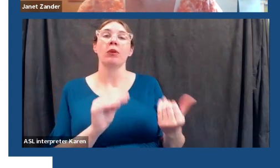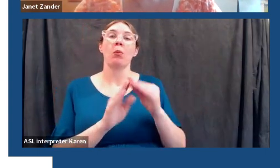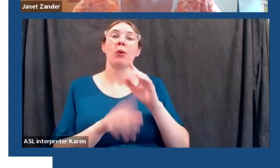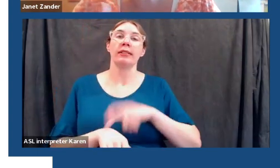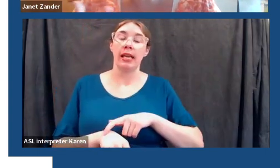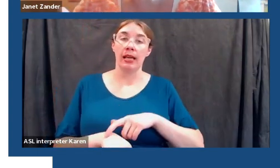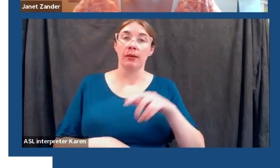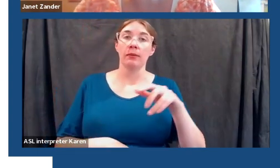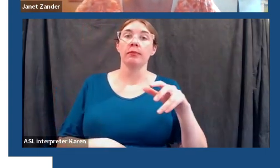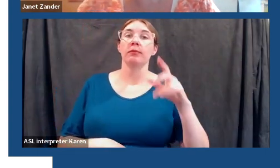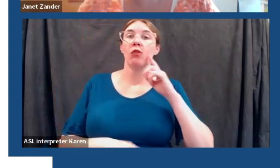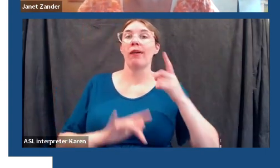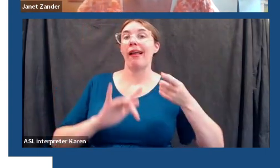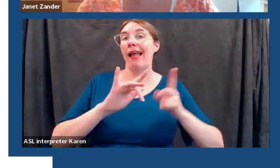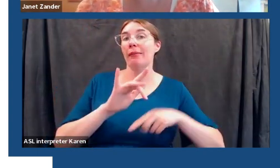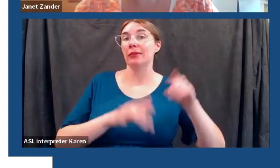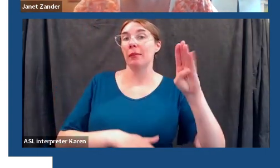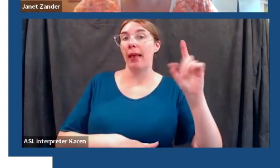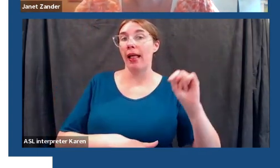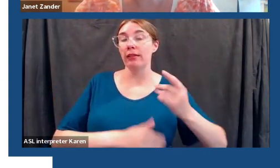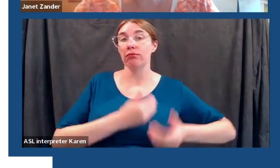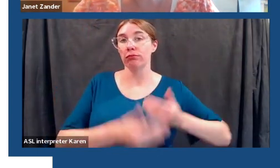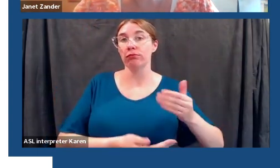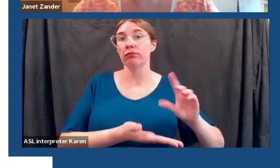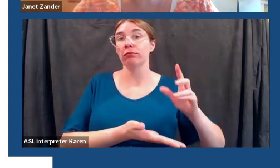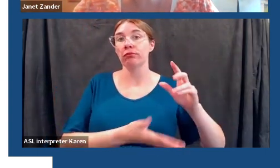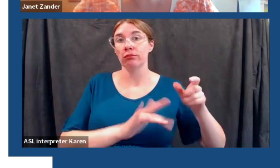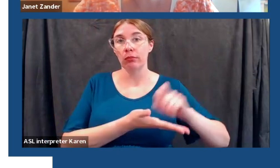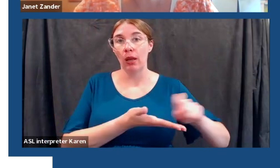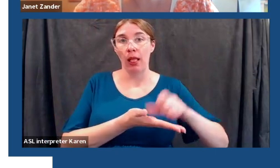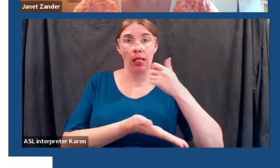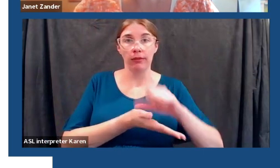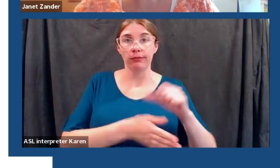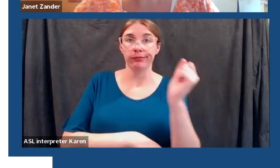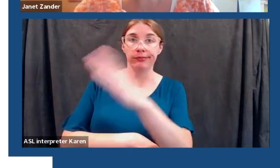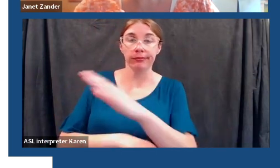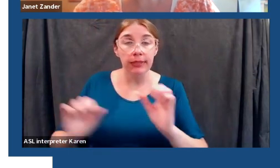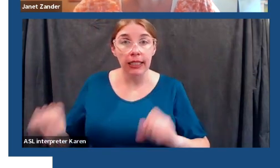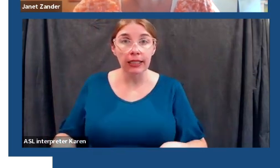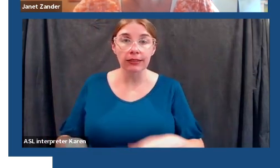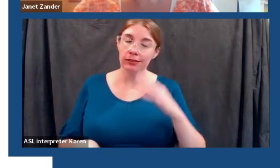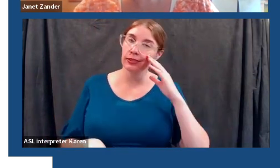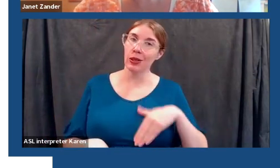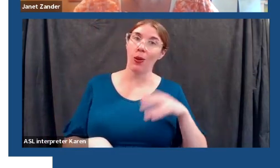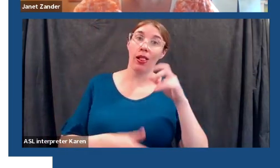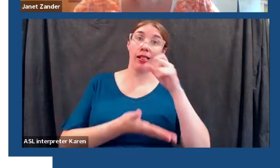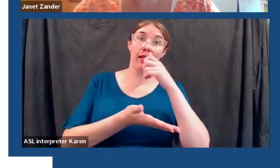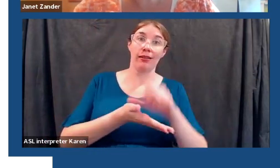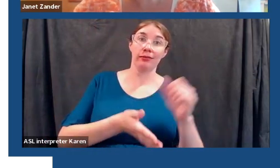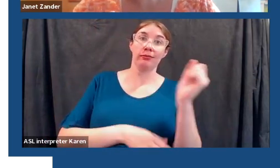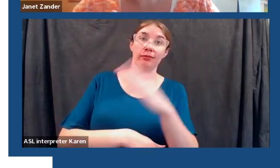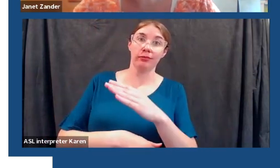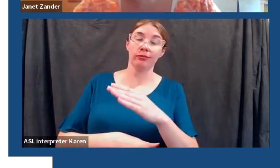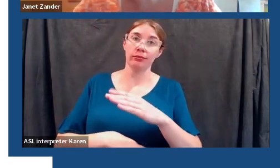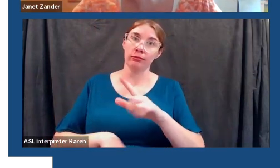allows for the absentee ballot process to take place. We all know that it can take a while for that ballot to arrive if it's being